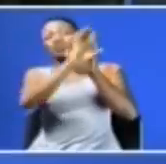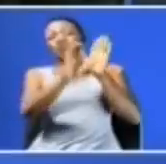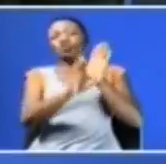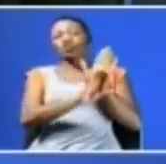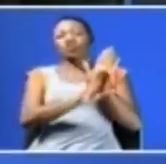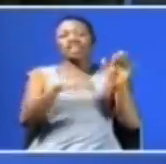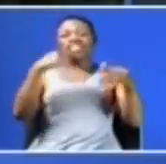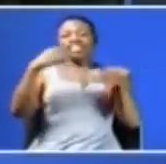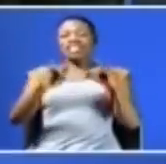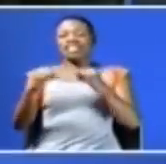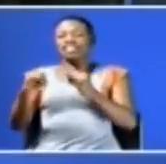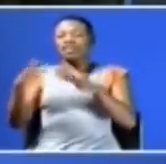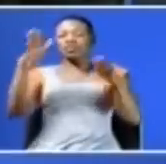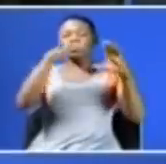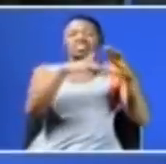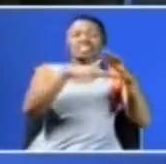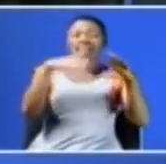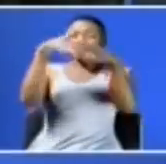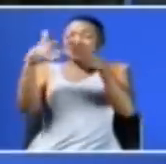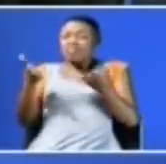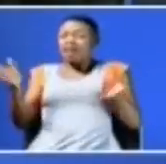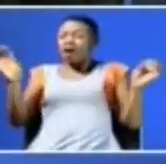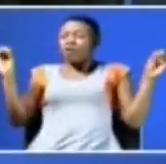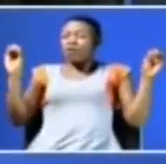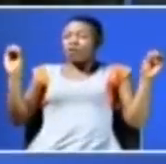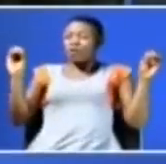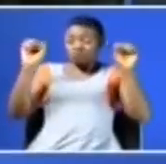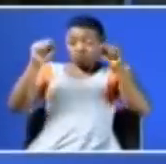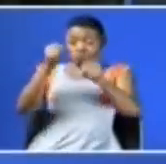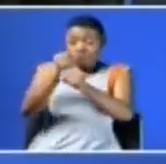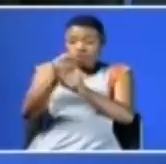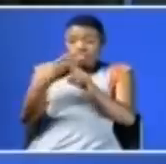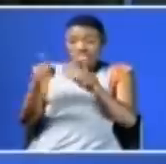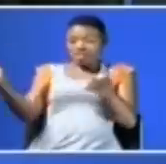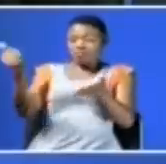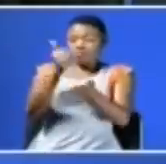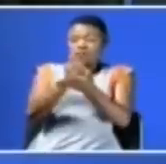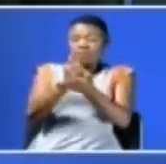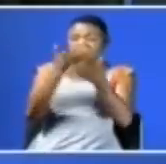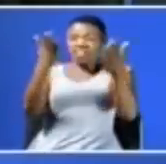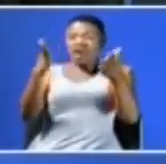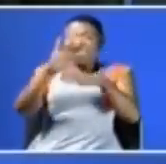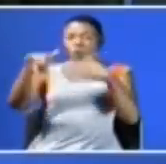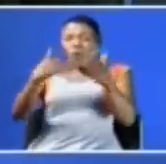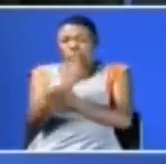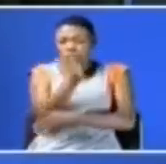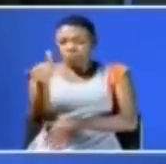bring inclusivity. There's no inclusivity even today. They can do it if they want. Look at the appointments being done. All is skewed.